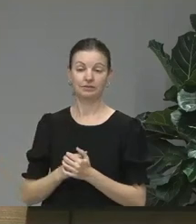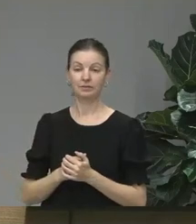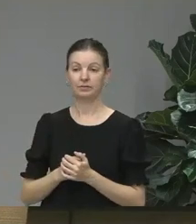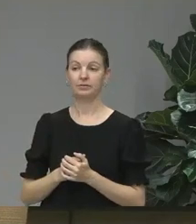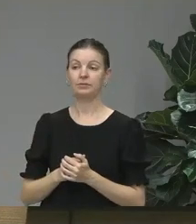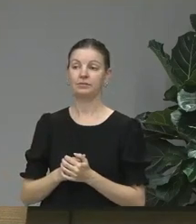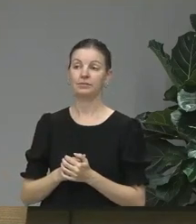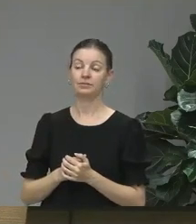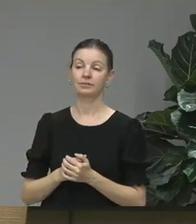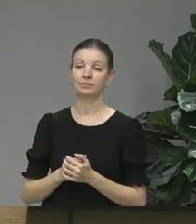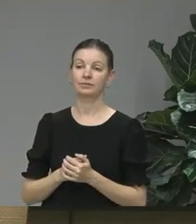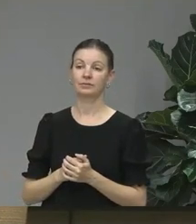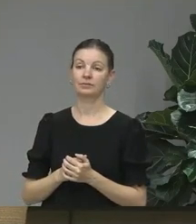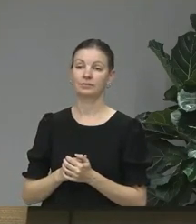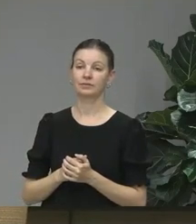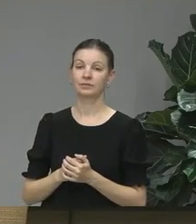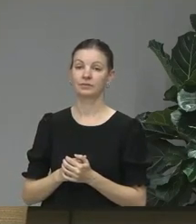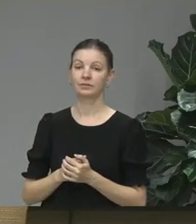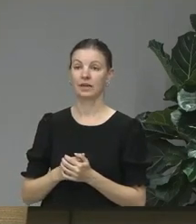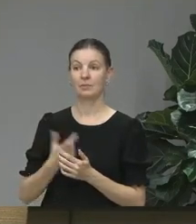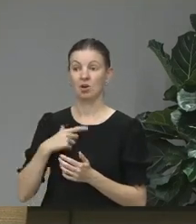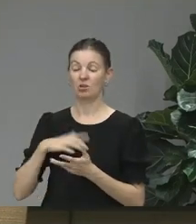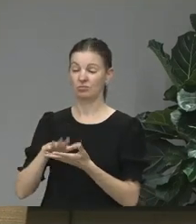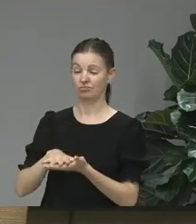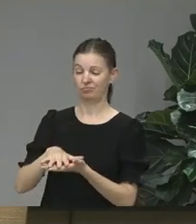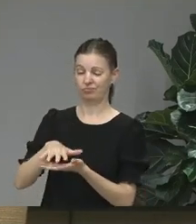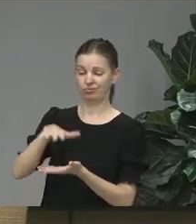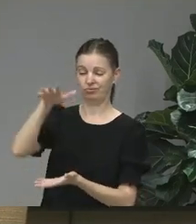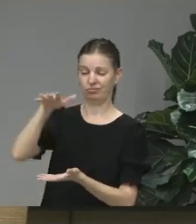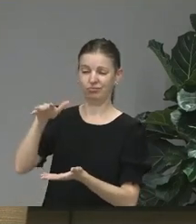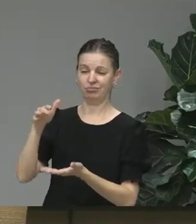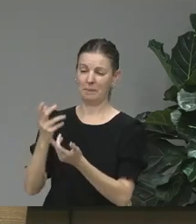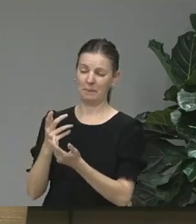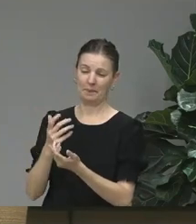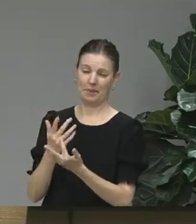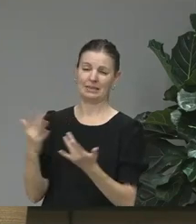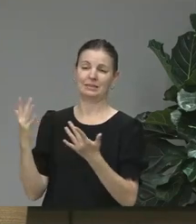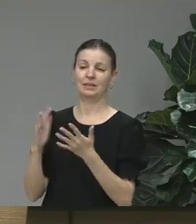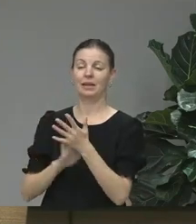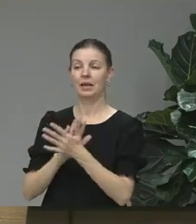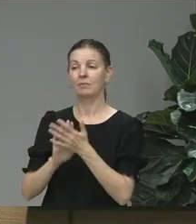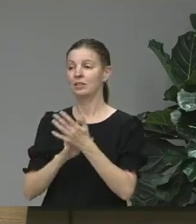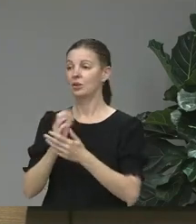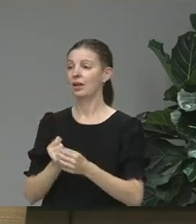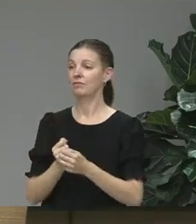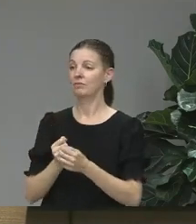Because of that, on the face of it, big volume, you get an hour or so